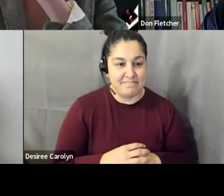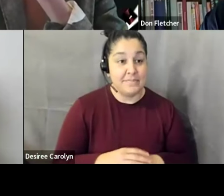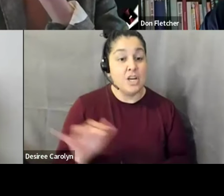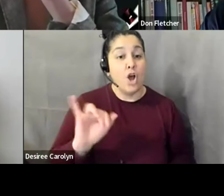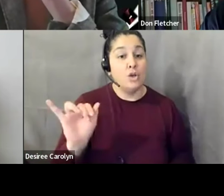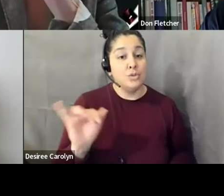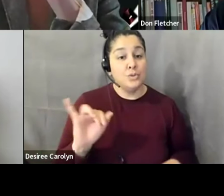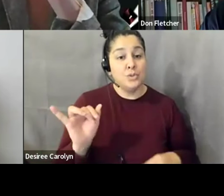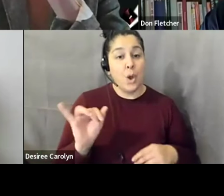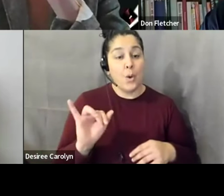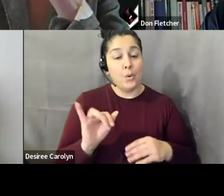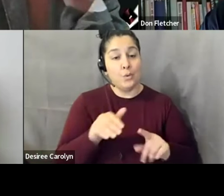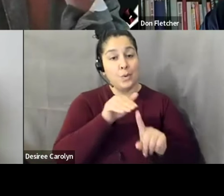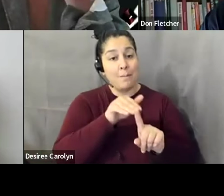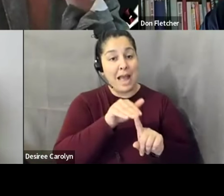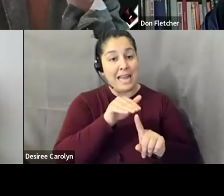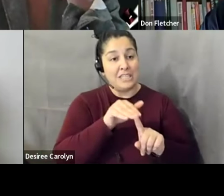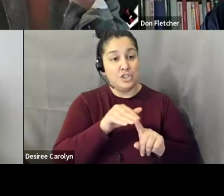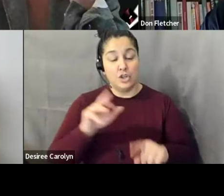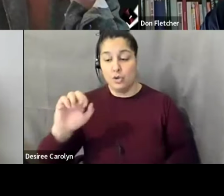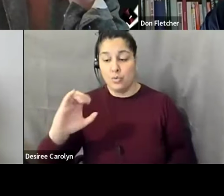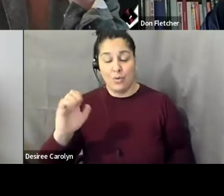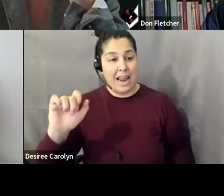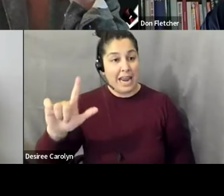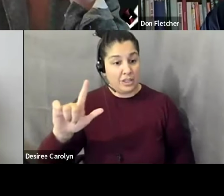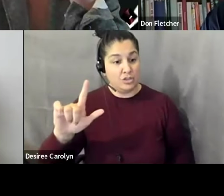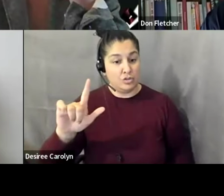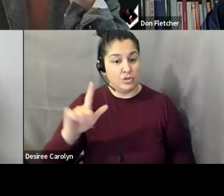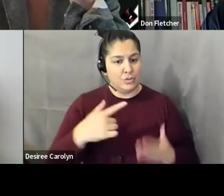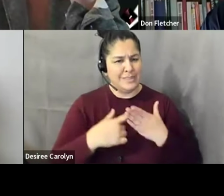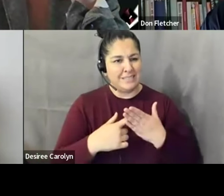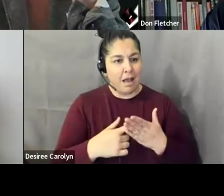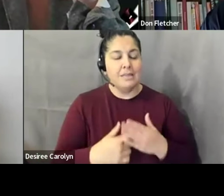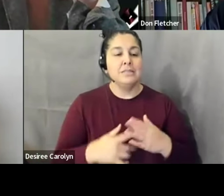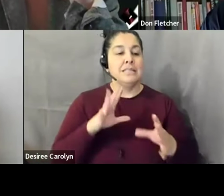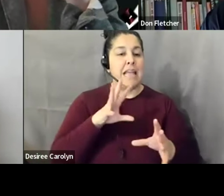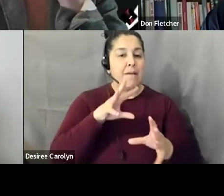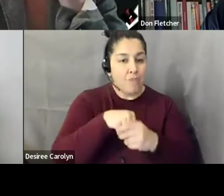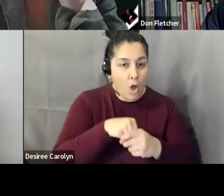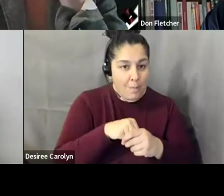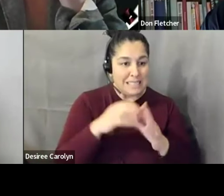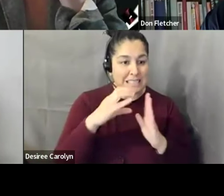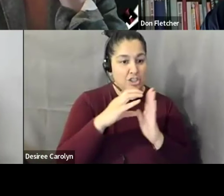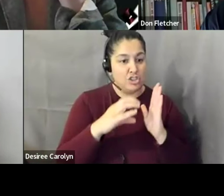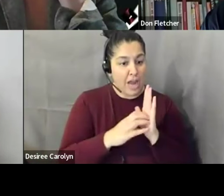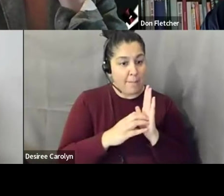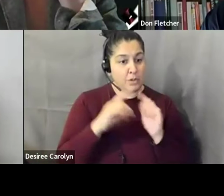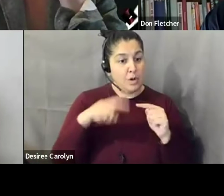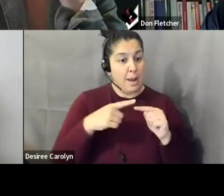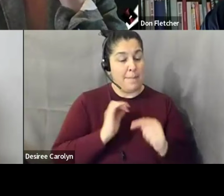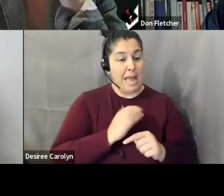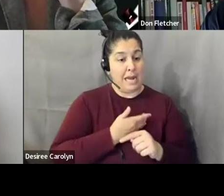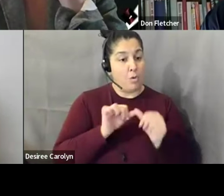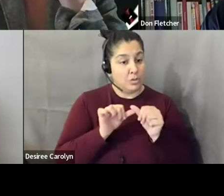Also, a timely reminder, as Rachel alluded to, is your involvement in the chapter regarding our sustainability. To get